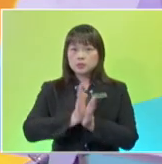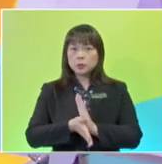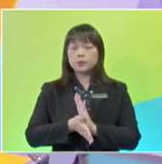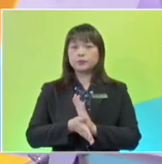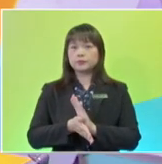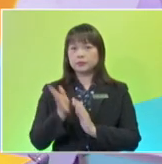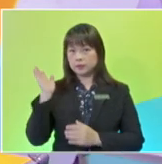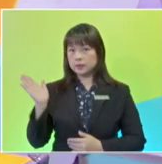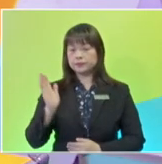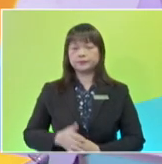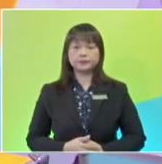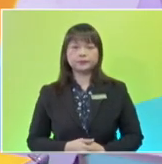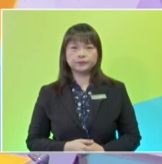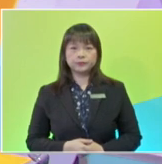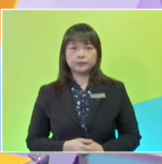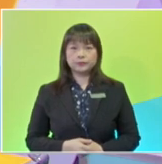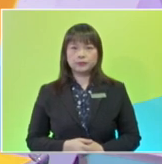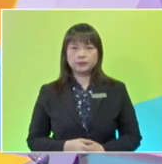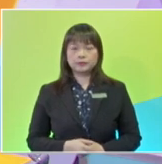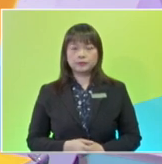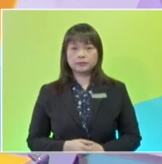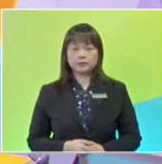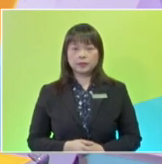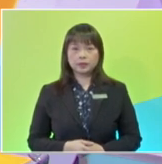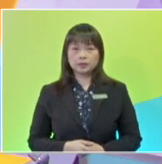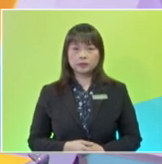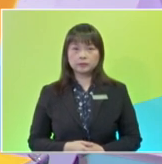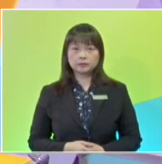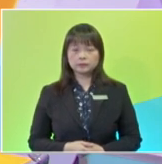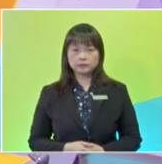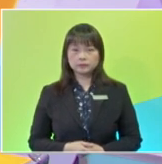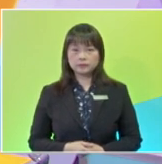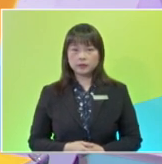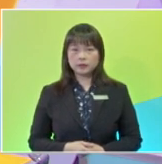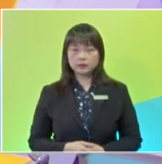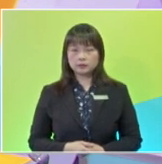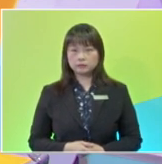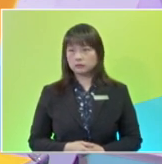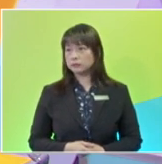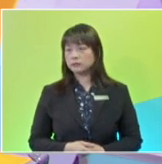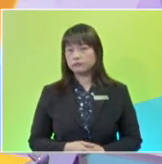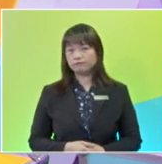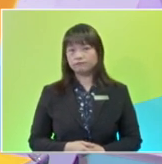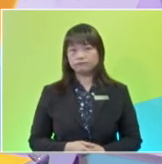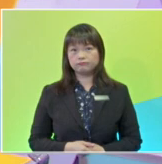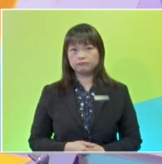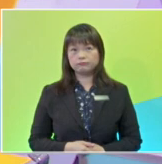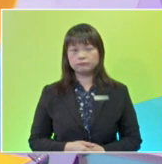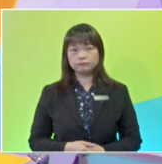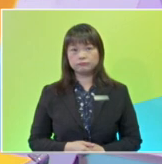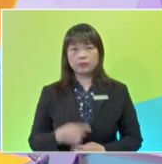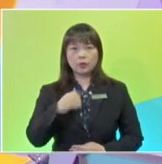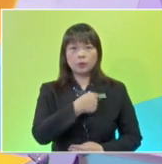yeah. Mm-hmm. Okay. Good. Perfect. Okay. The next experiment that we are going to do is we are going to